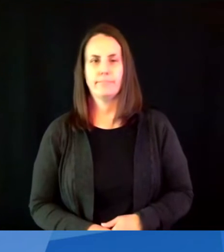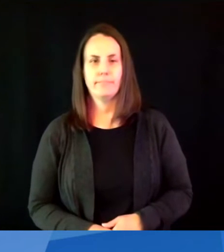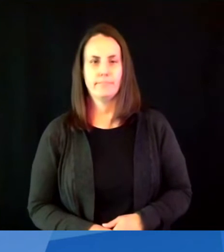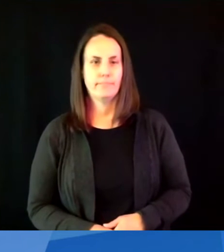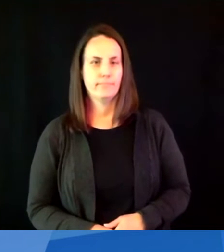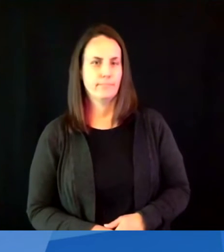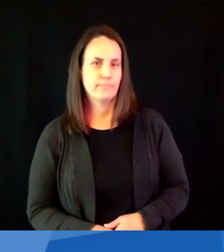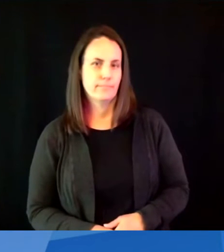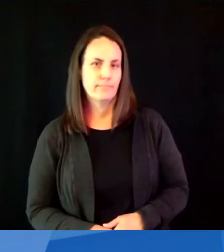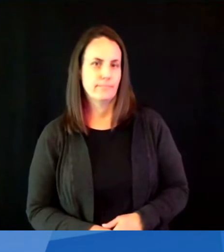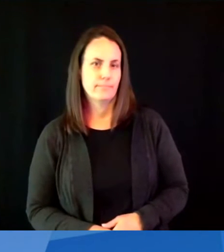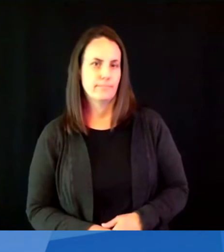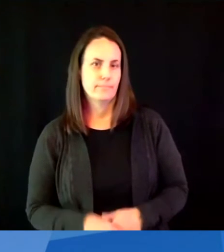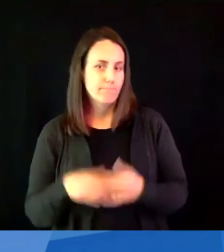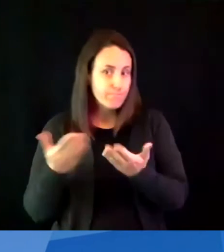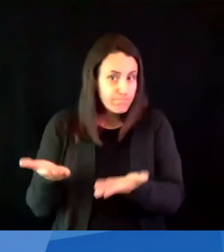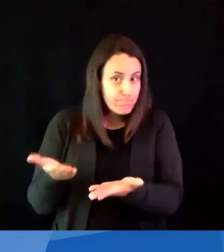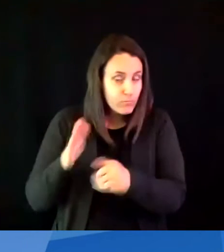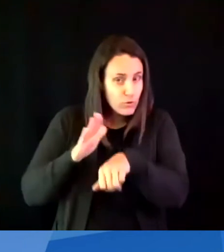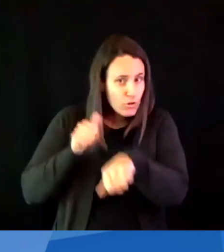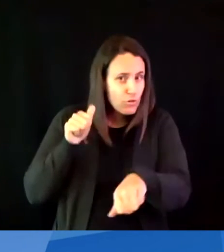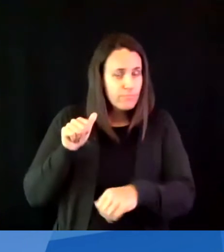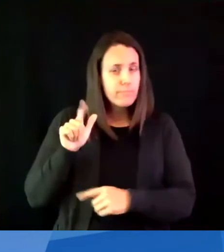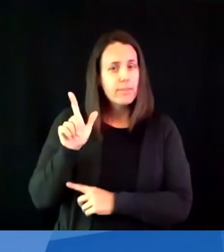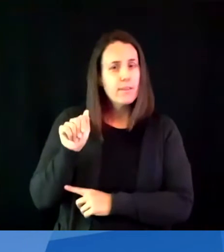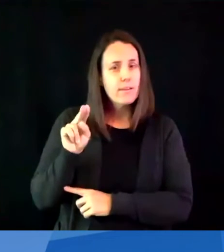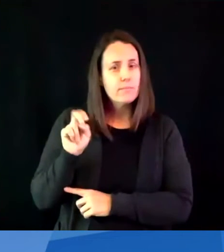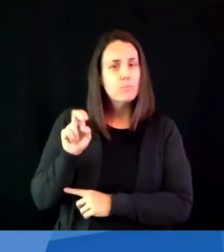Lane, are you with us?